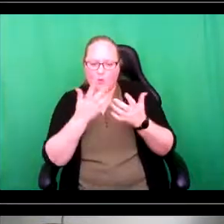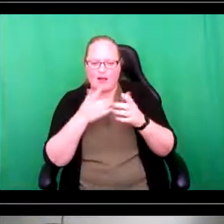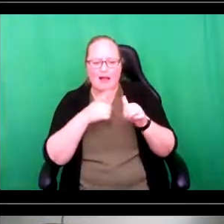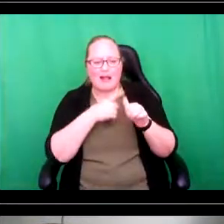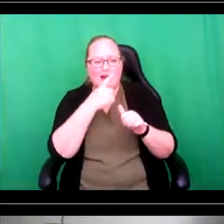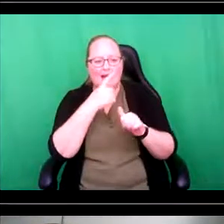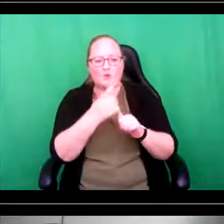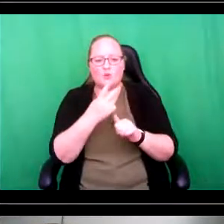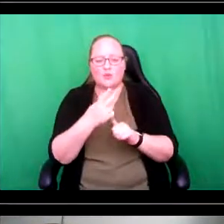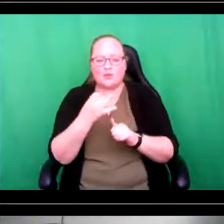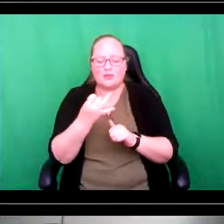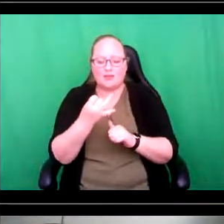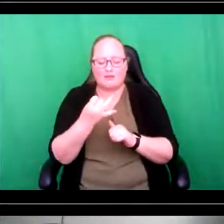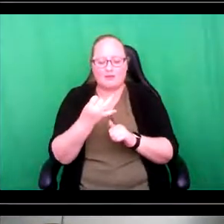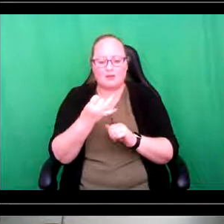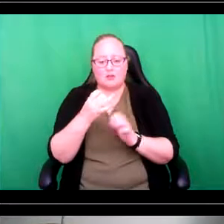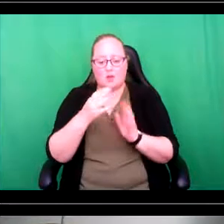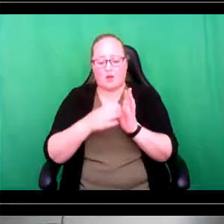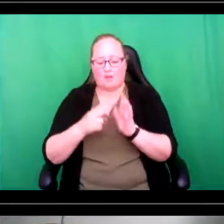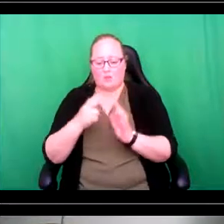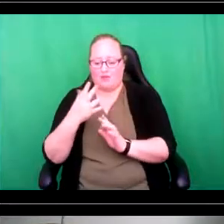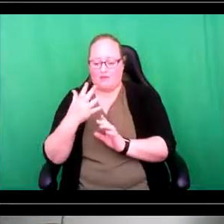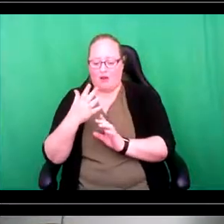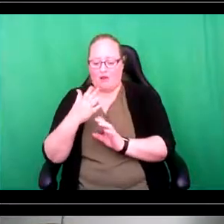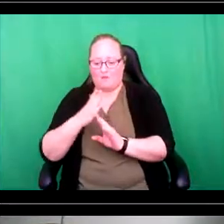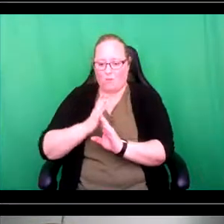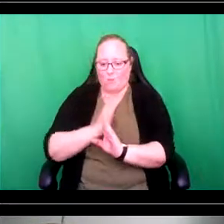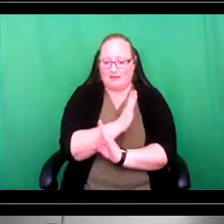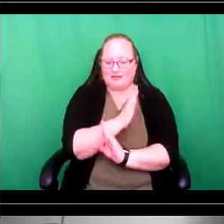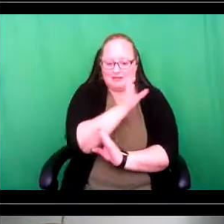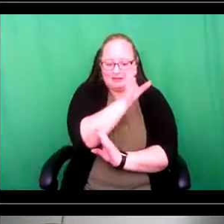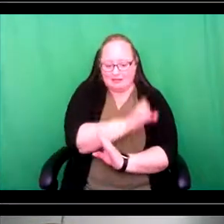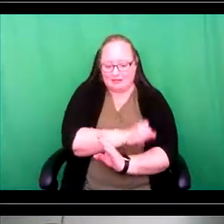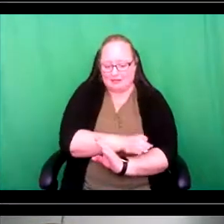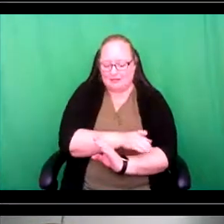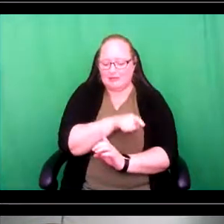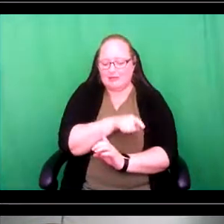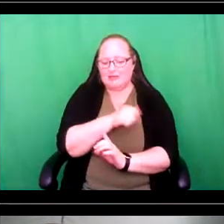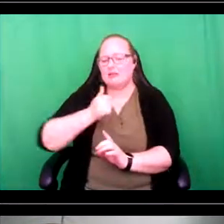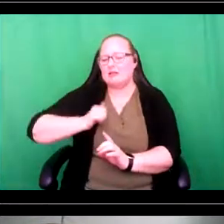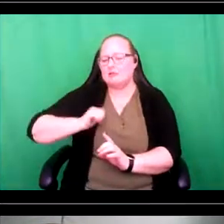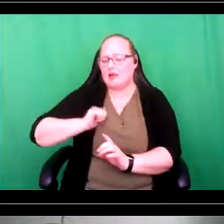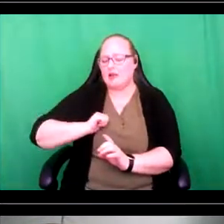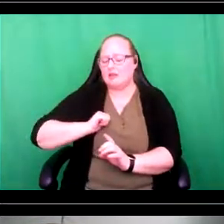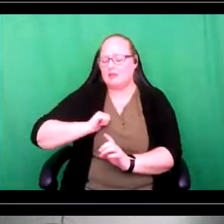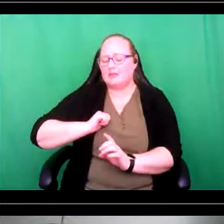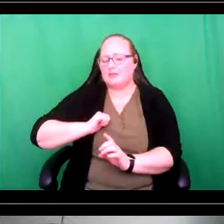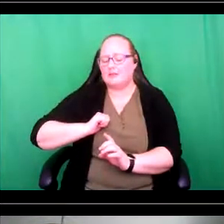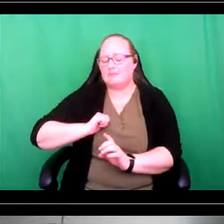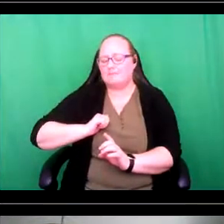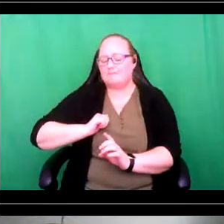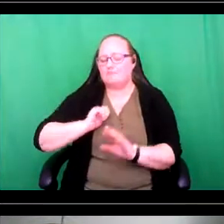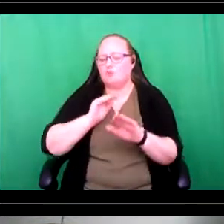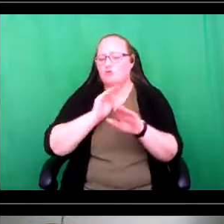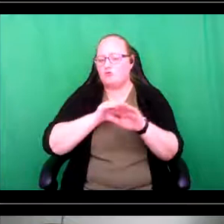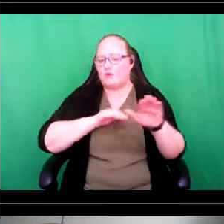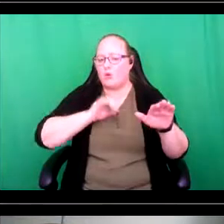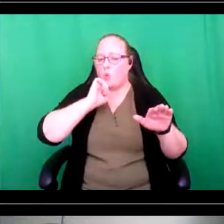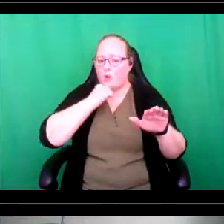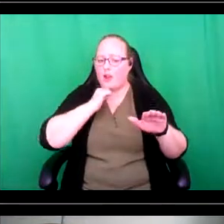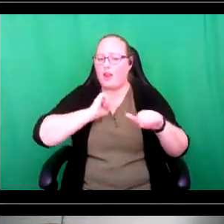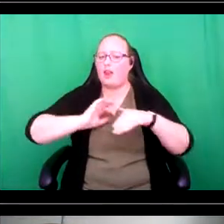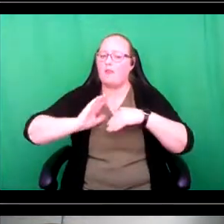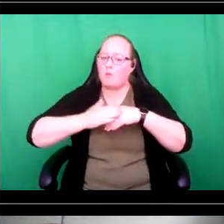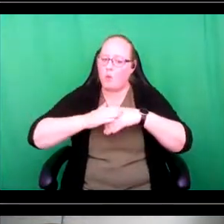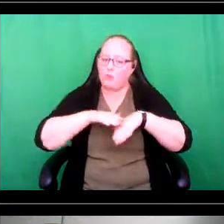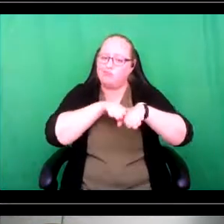the west of the M25, what we're expecting is that there'll actually be an increase in traffic on the A127